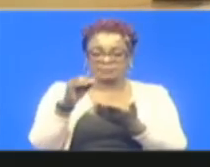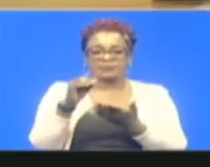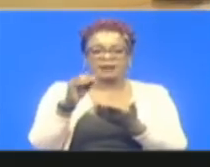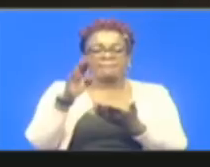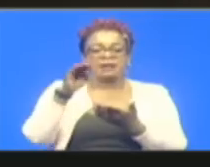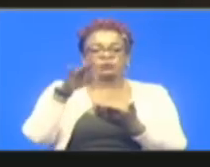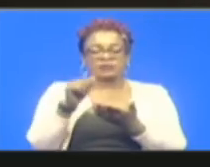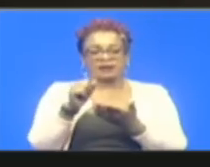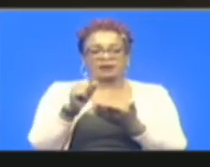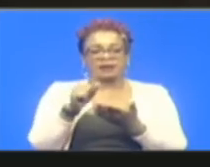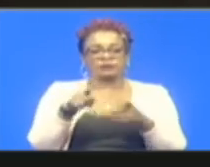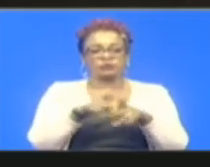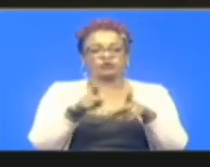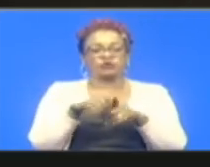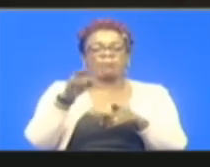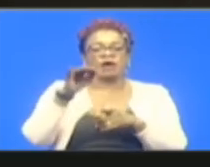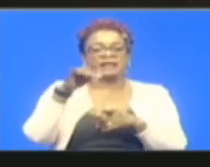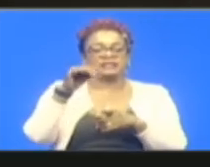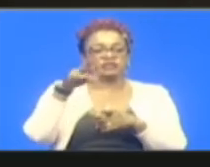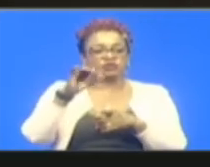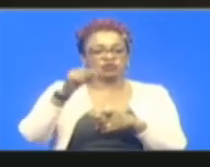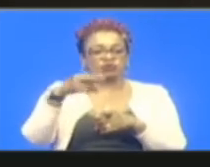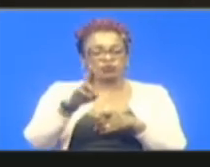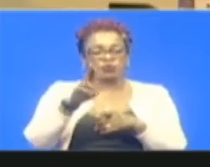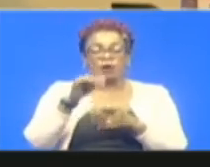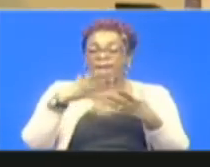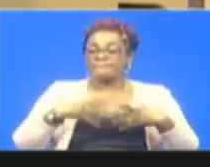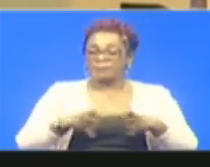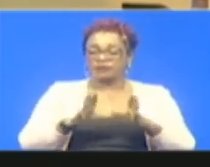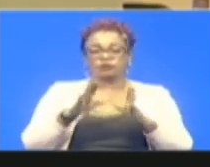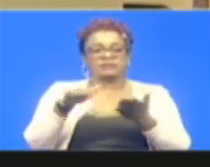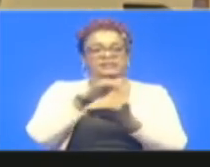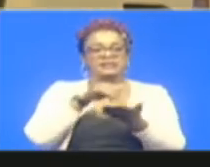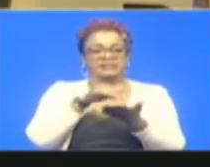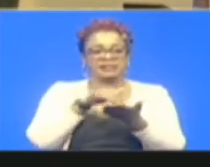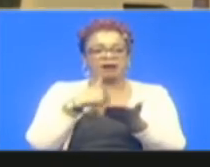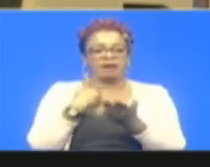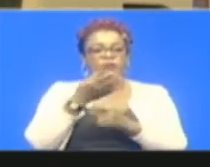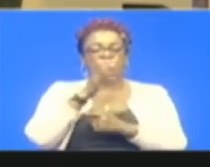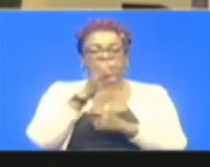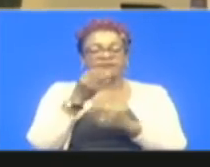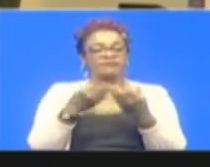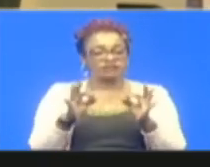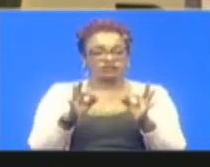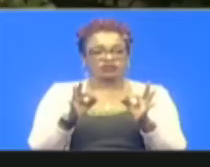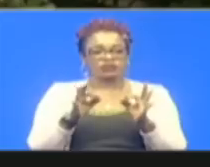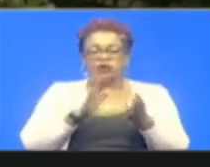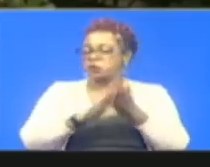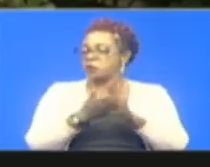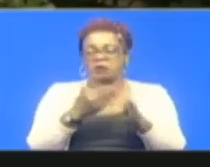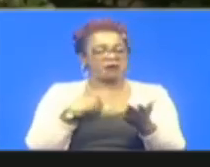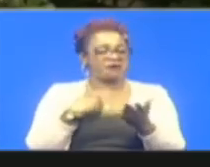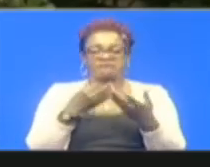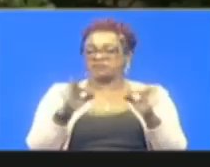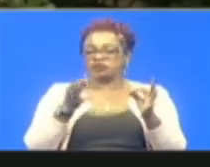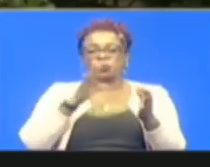and all the way up to Mogadishu, that population centres that had water, fresh water, no longer have it. For